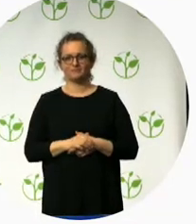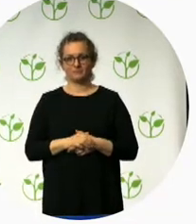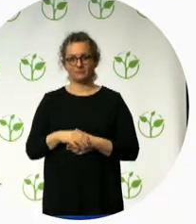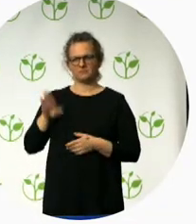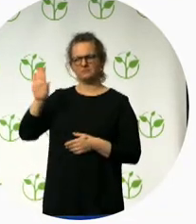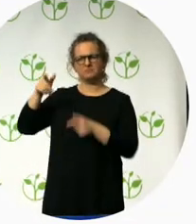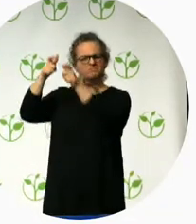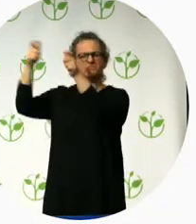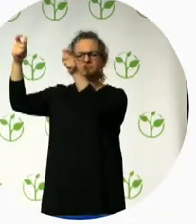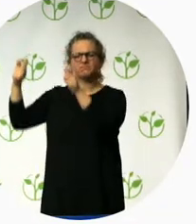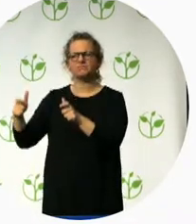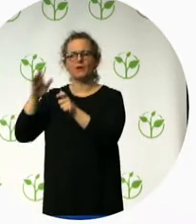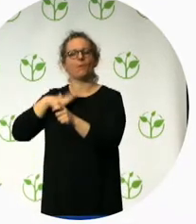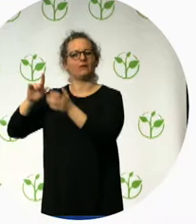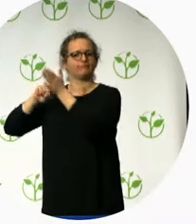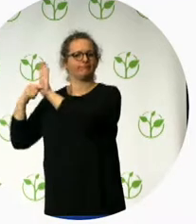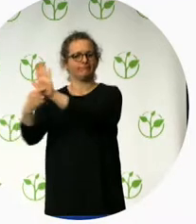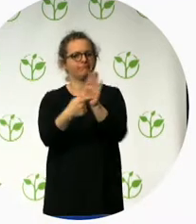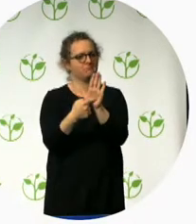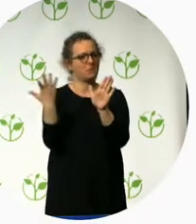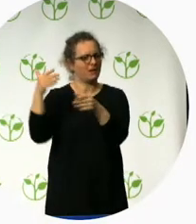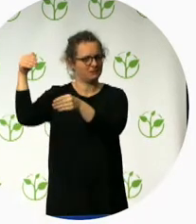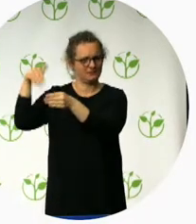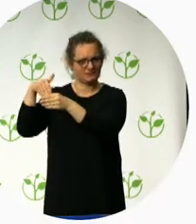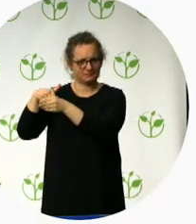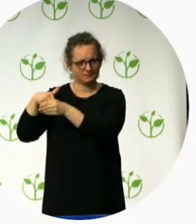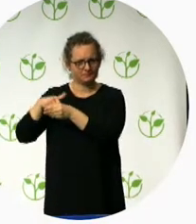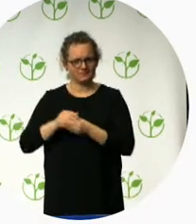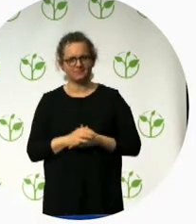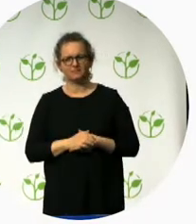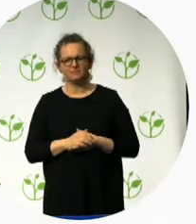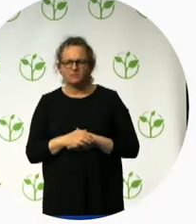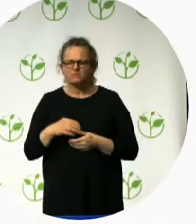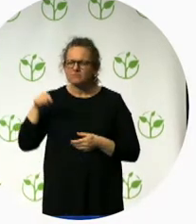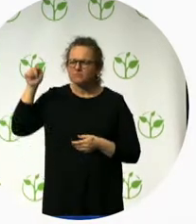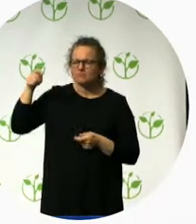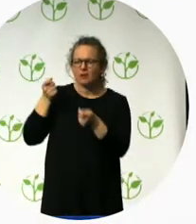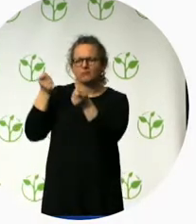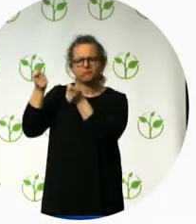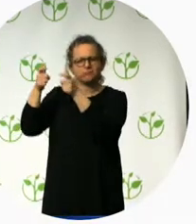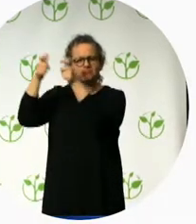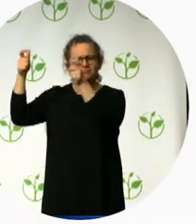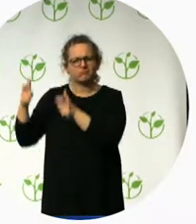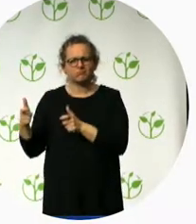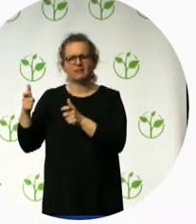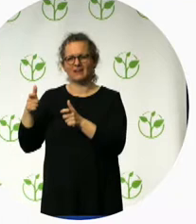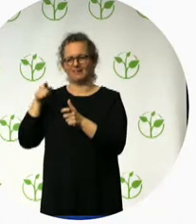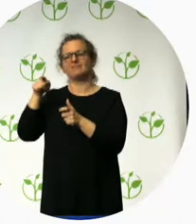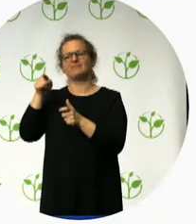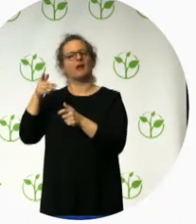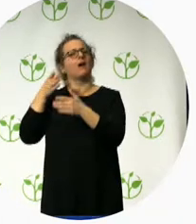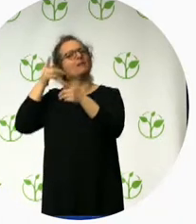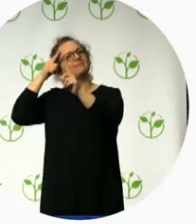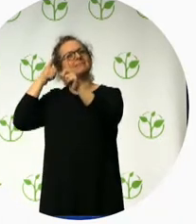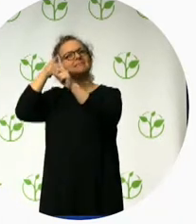address the removal of barriers and to promote accessibility in rural areas. Over